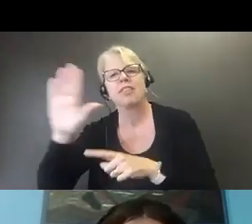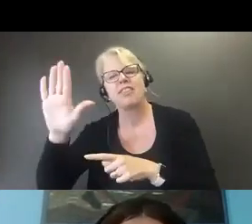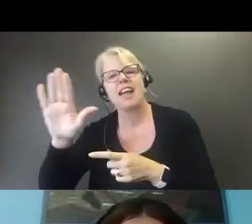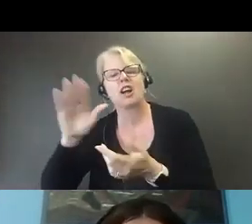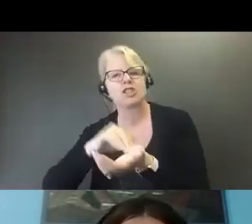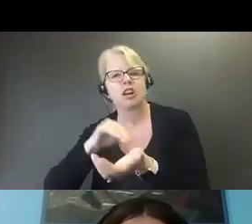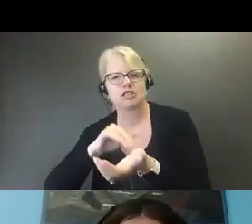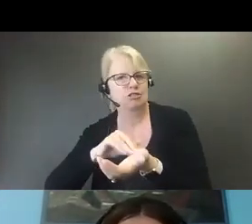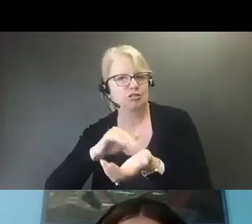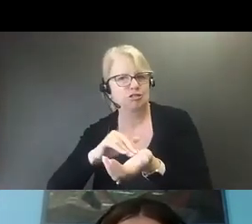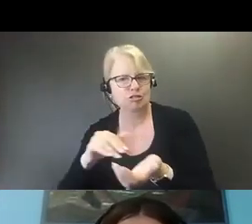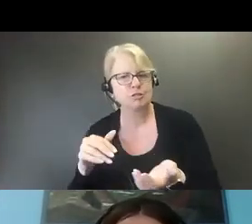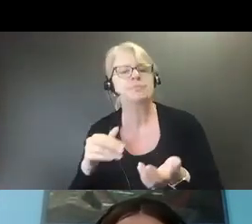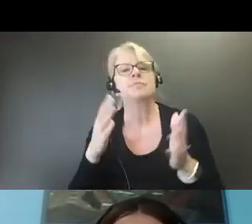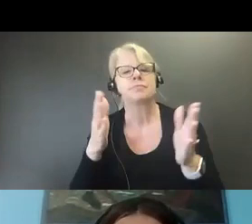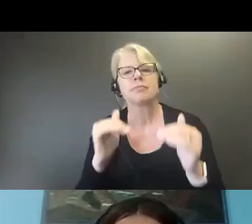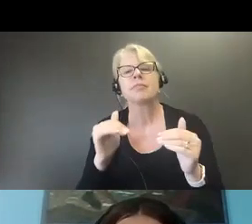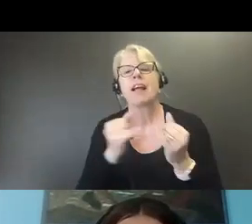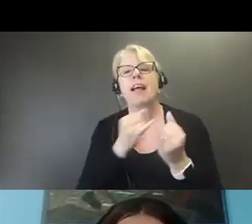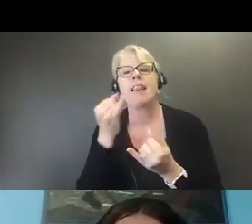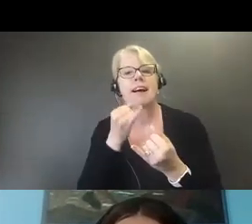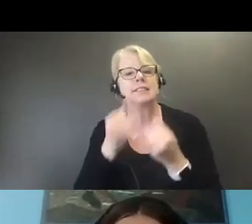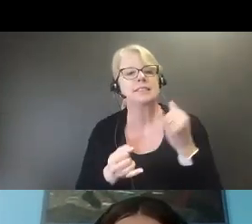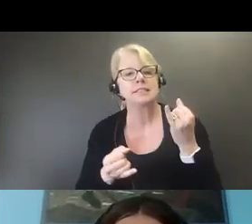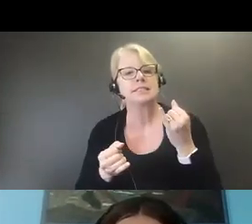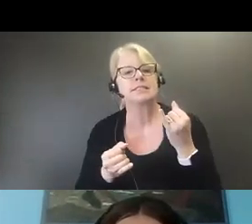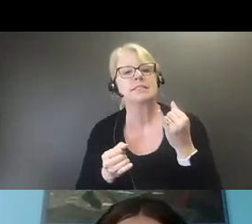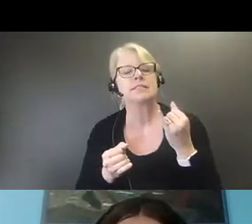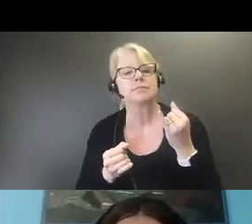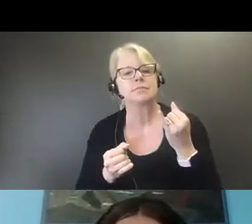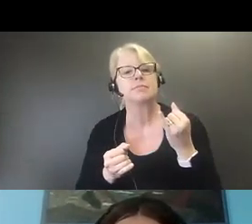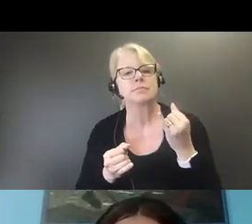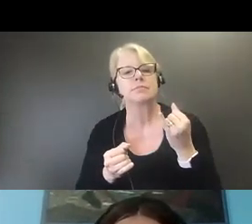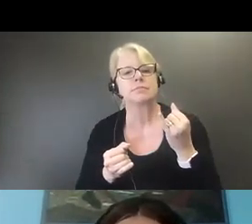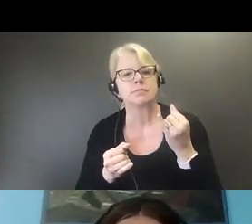medical advice. And then lastly,